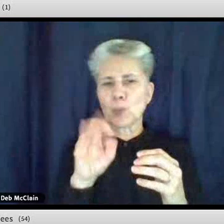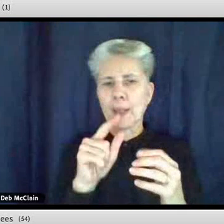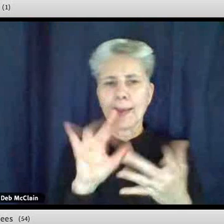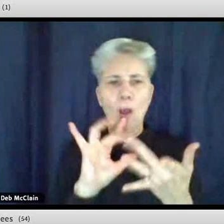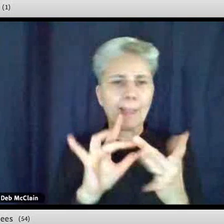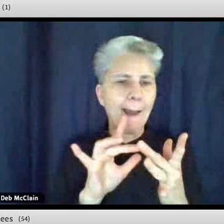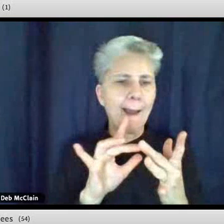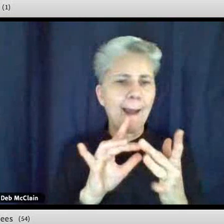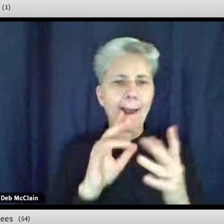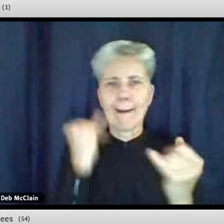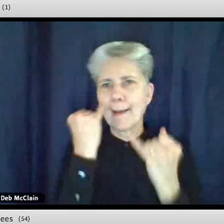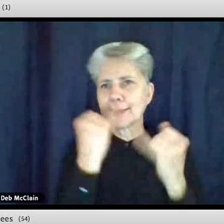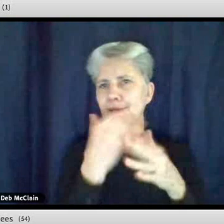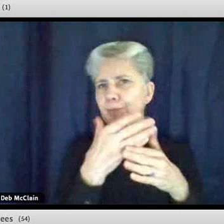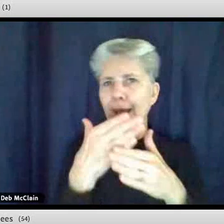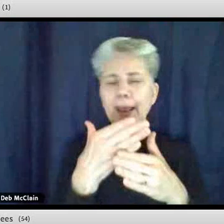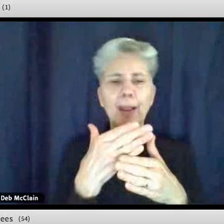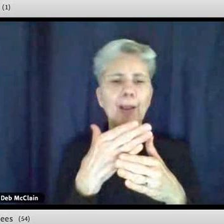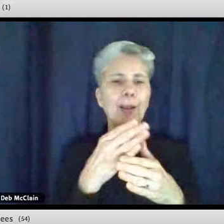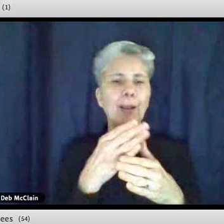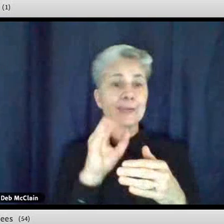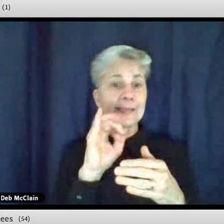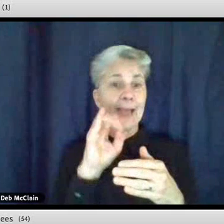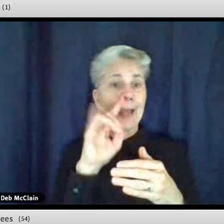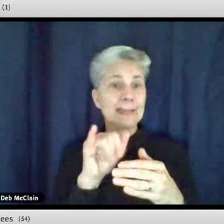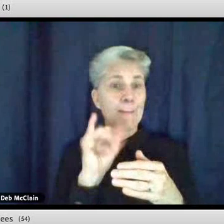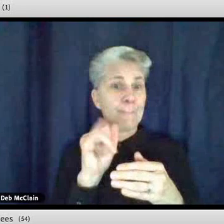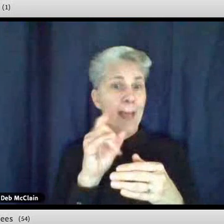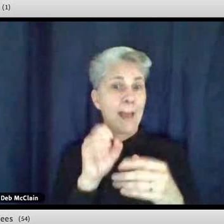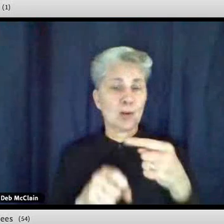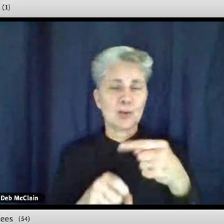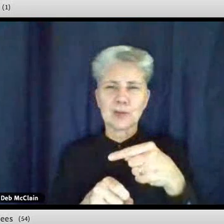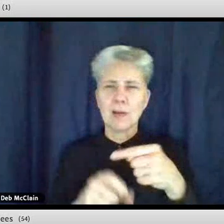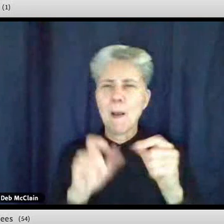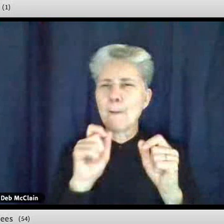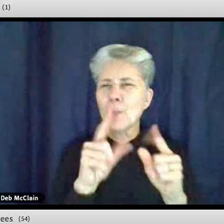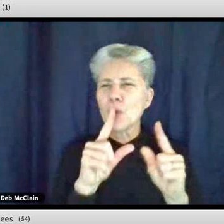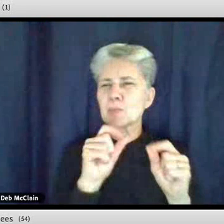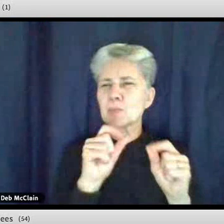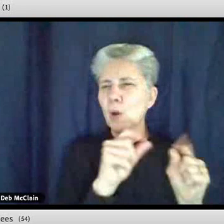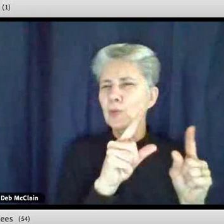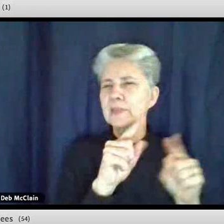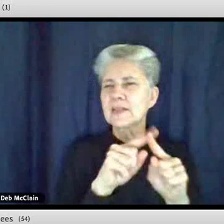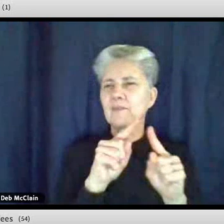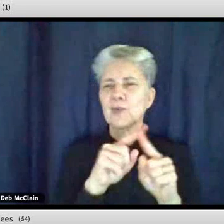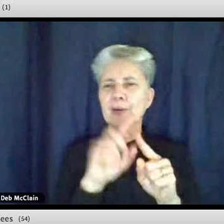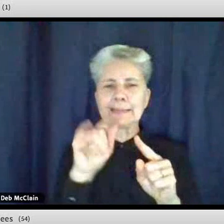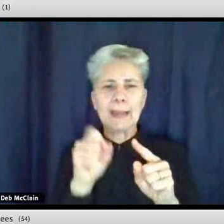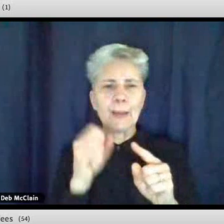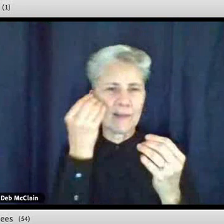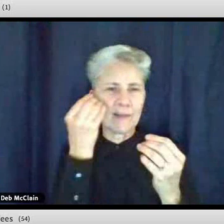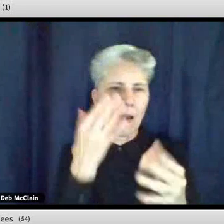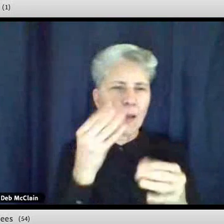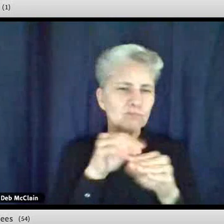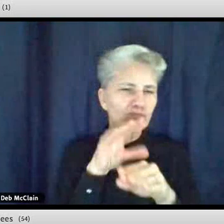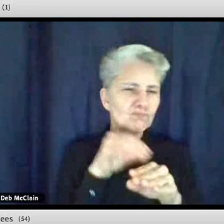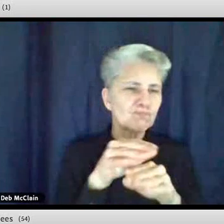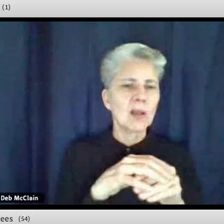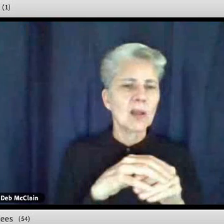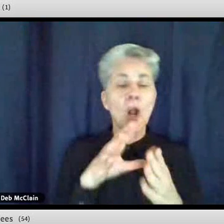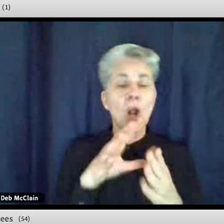can, still connect with people virtually, what ideas they have. The Sanity Matters. They're posting